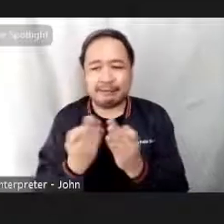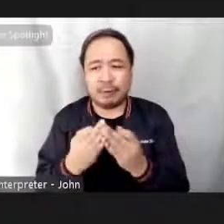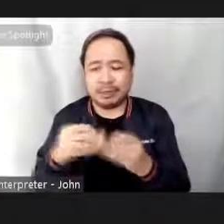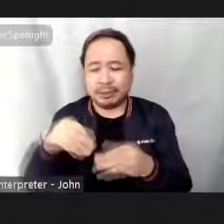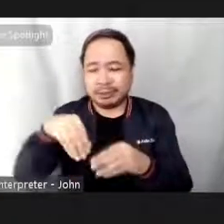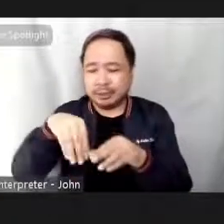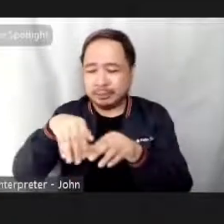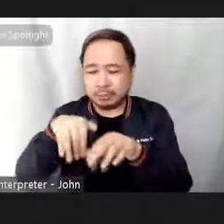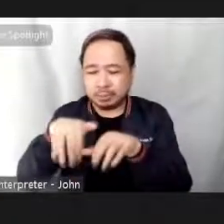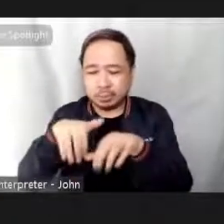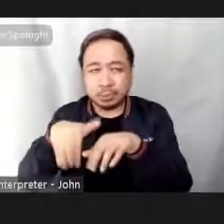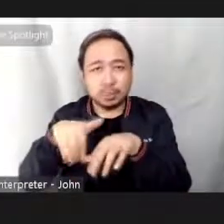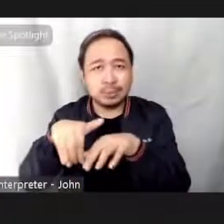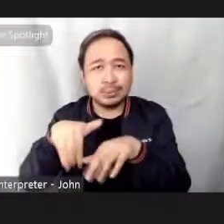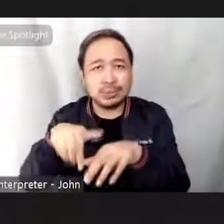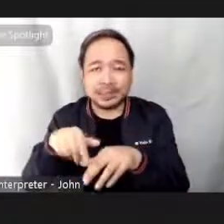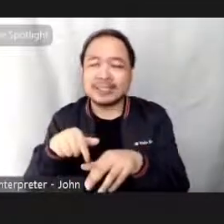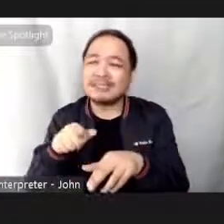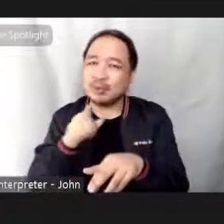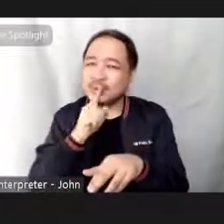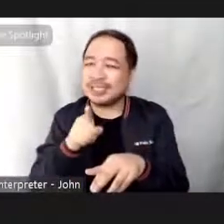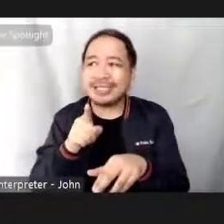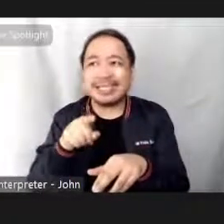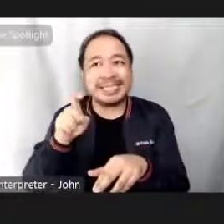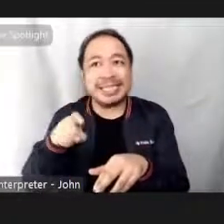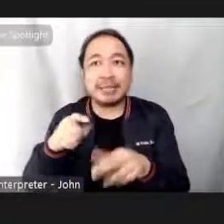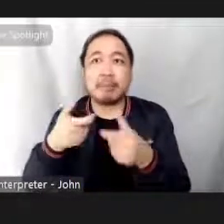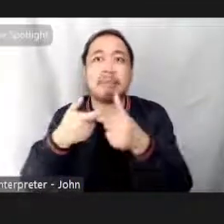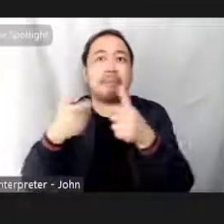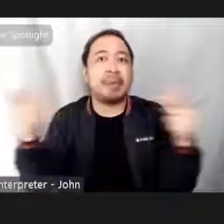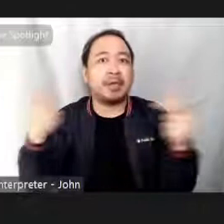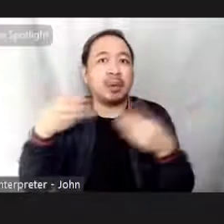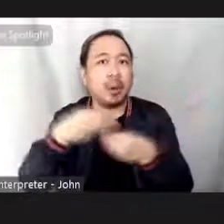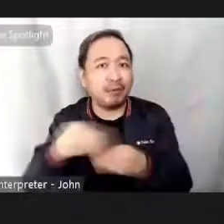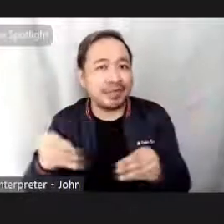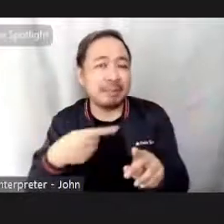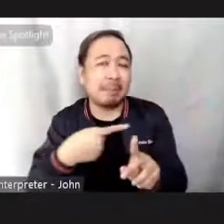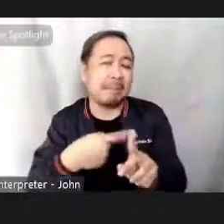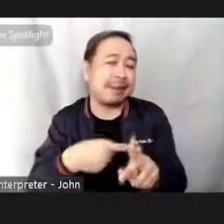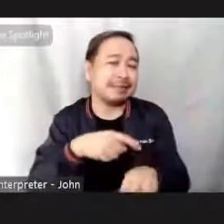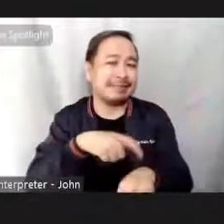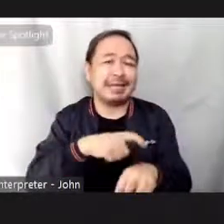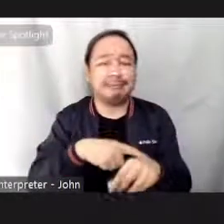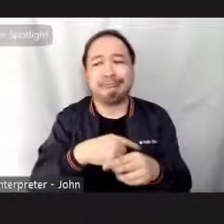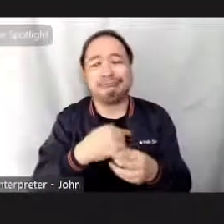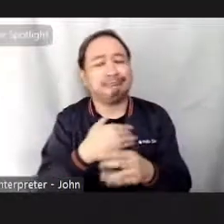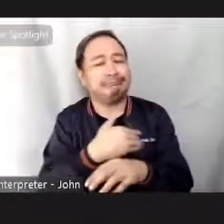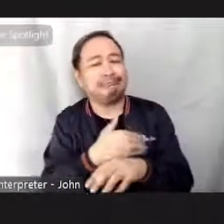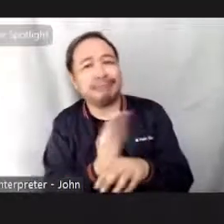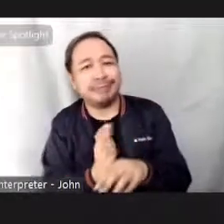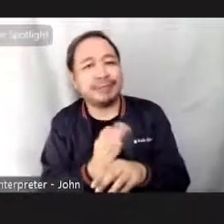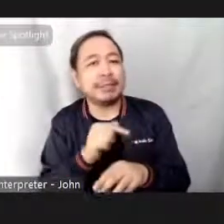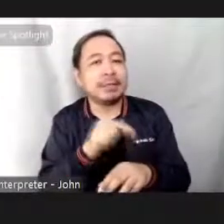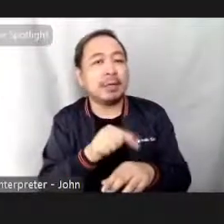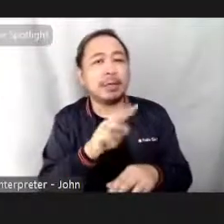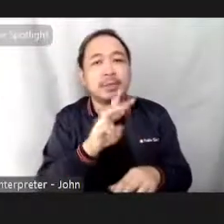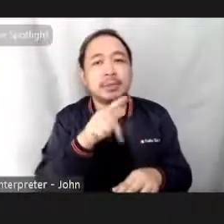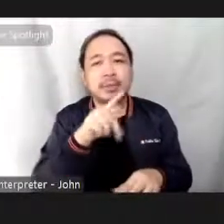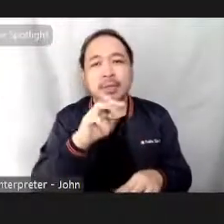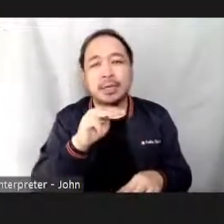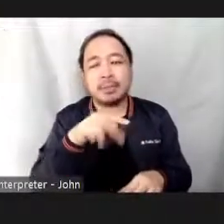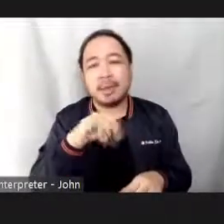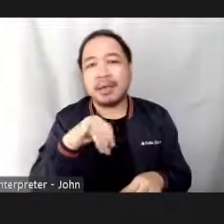is space and time consuming. The WCPMIS is a web-based women and children